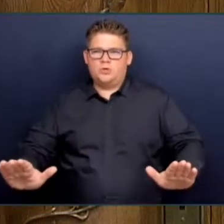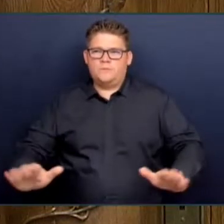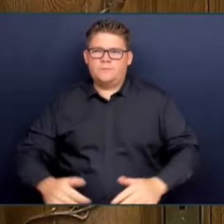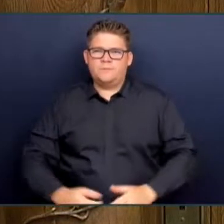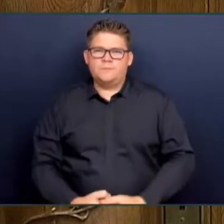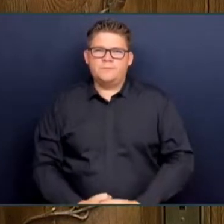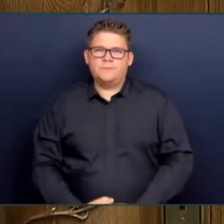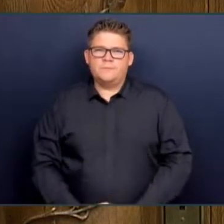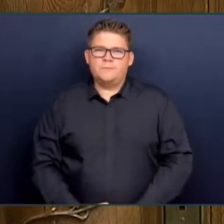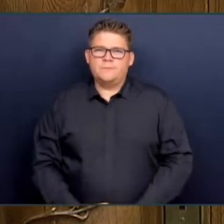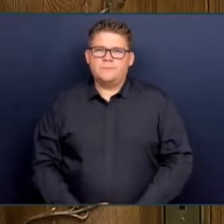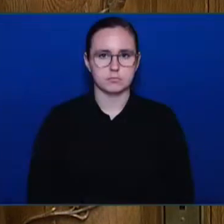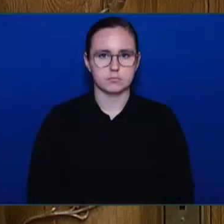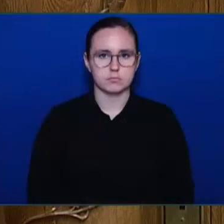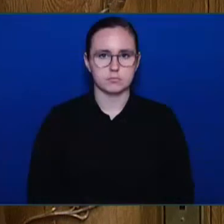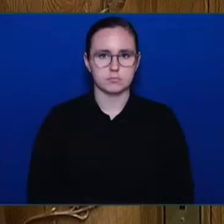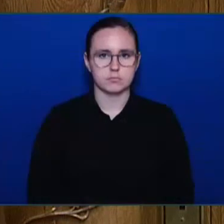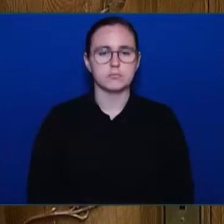Members.